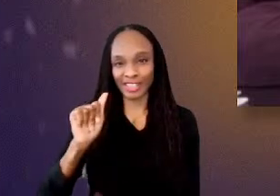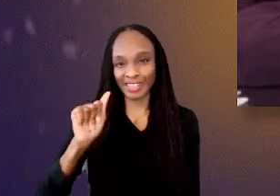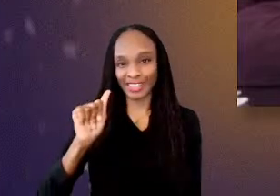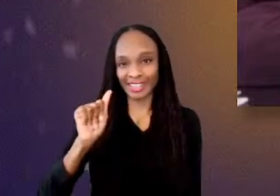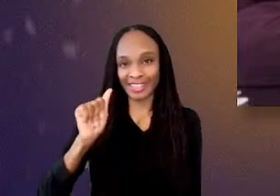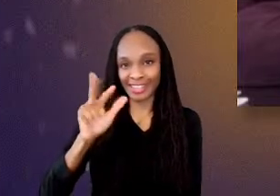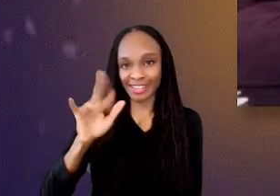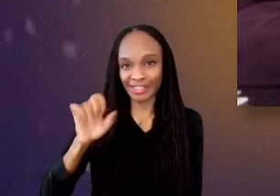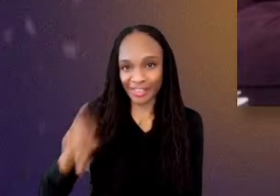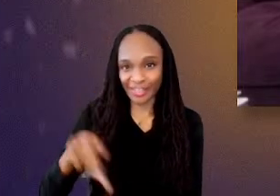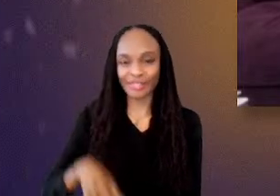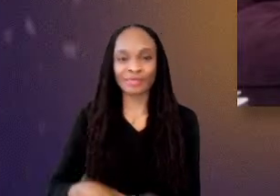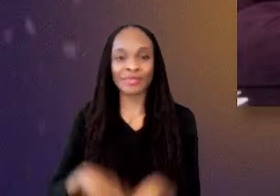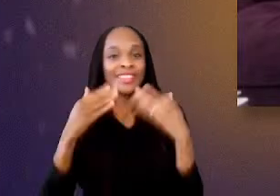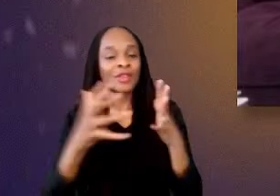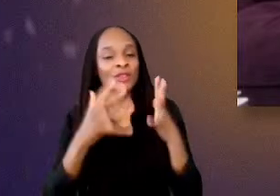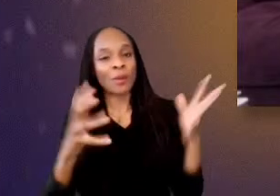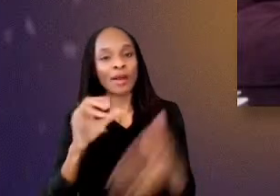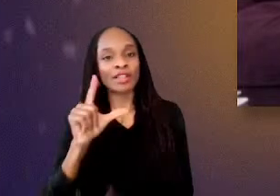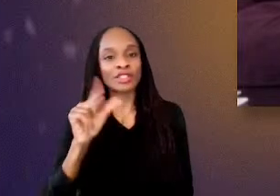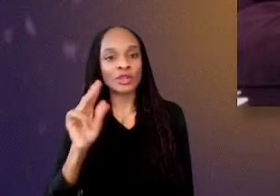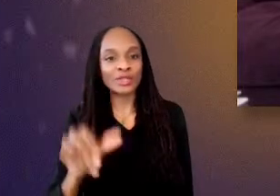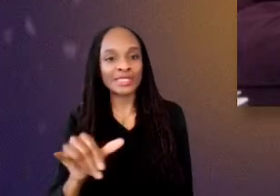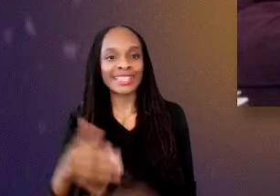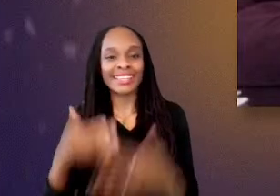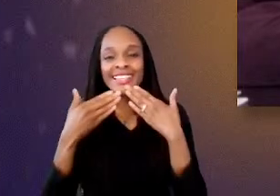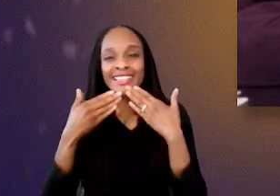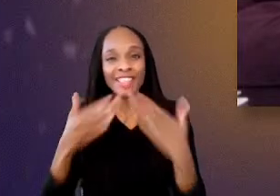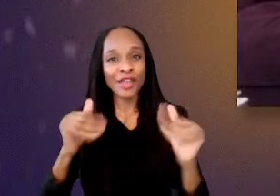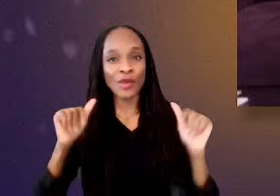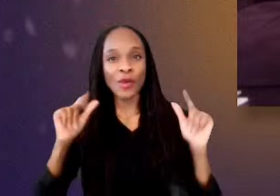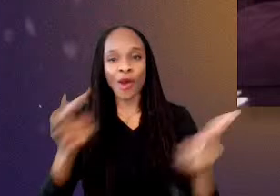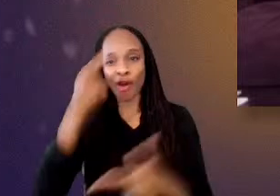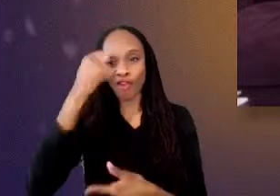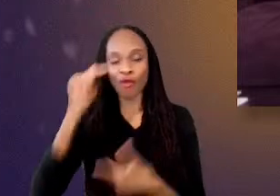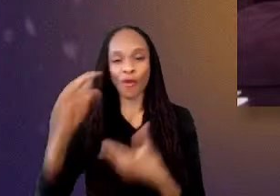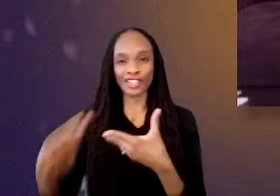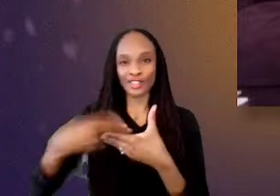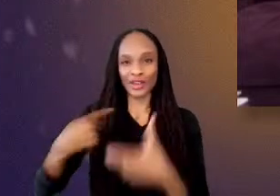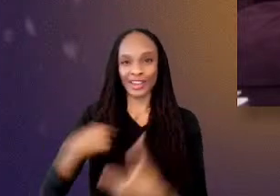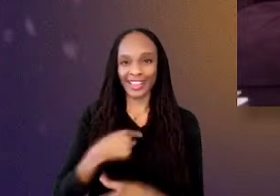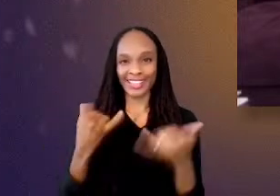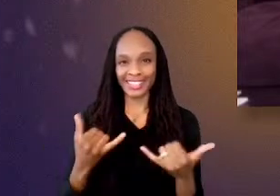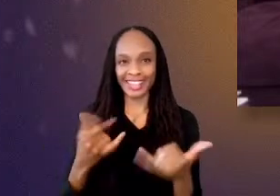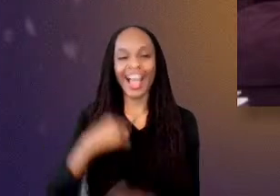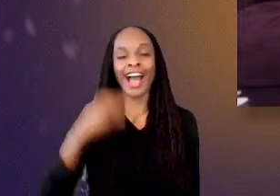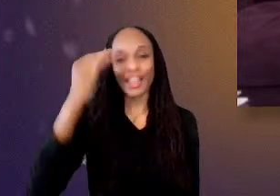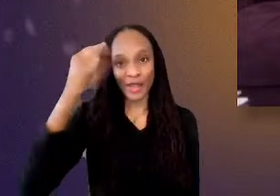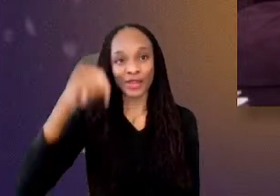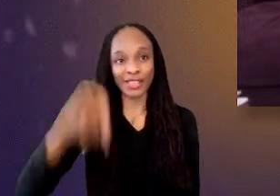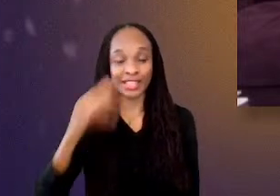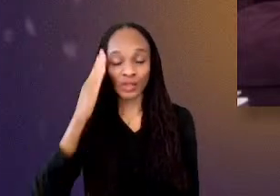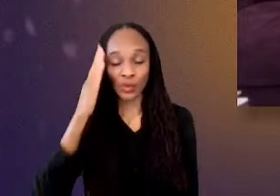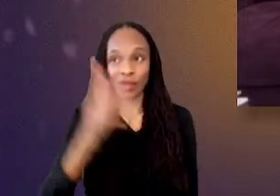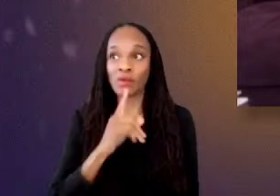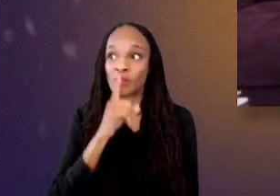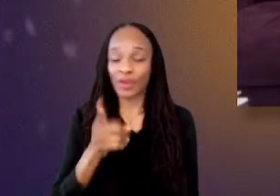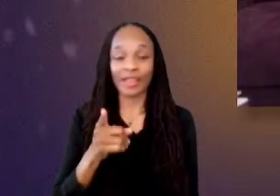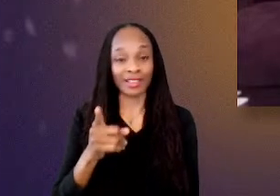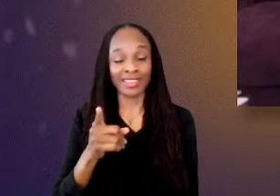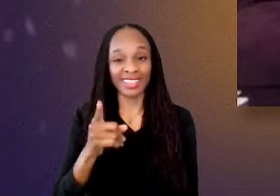Thank you so much, Lucy. And thank you all for joining us today. I know this is going to be an eye-opening